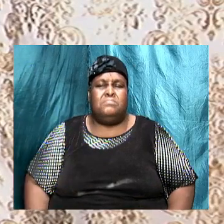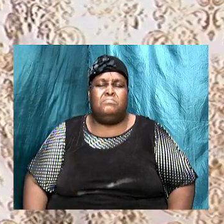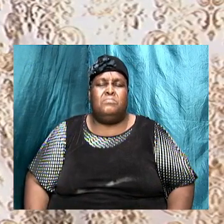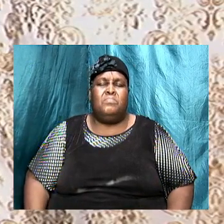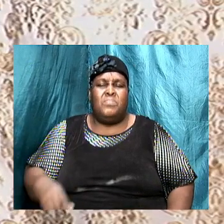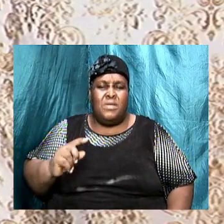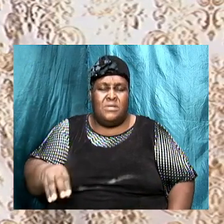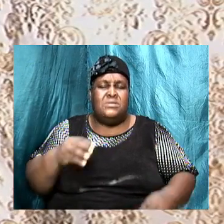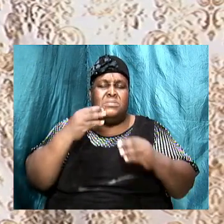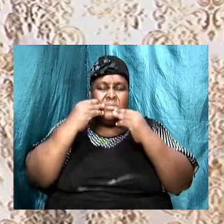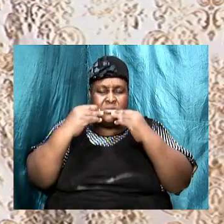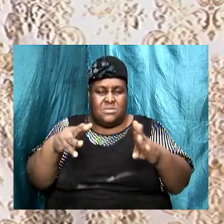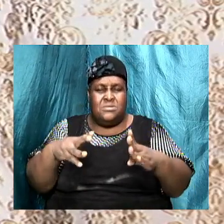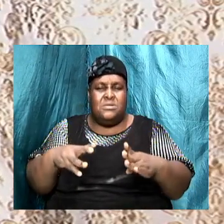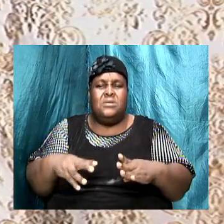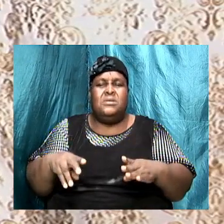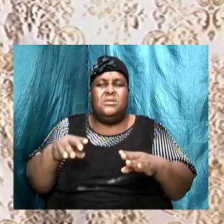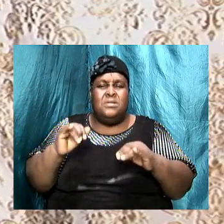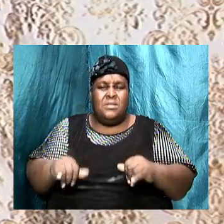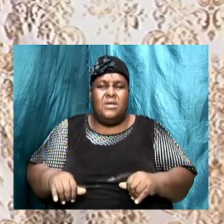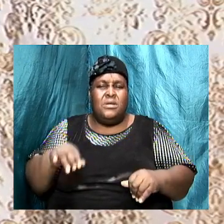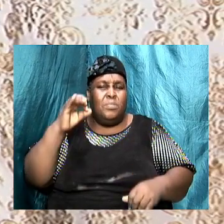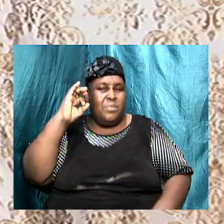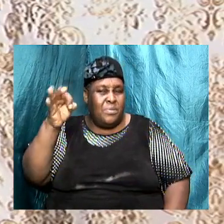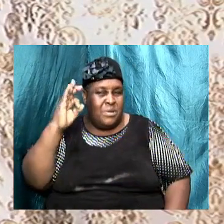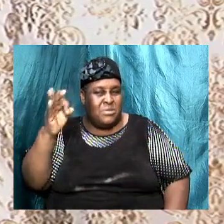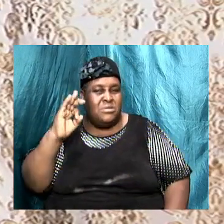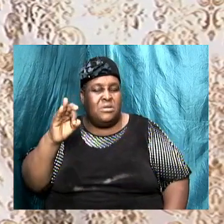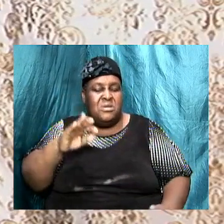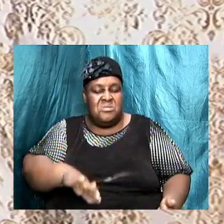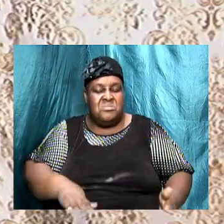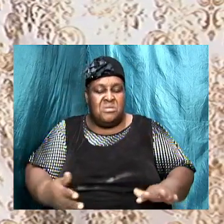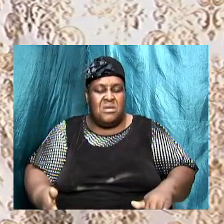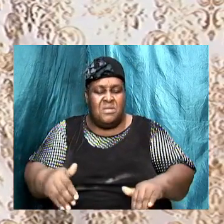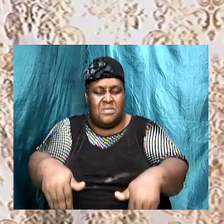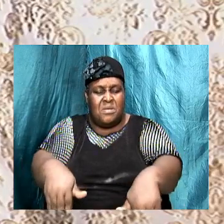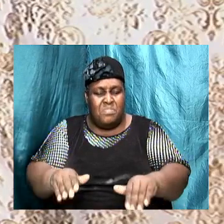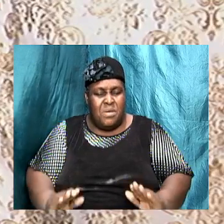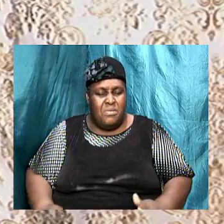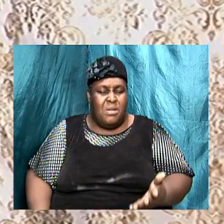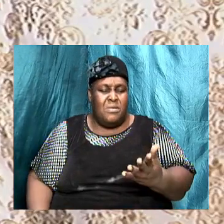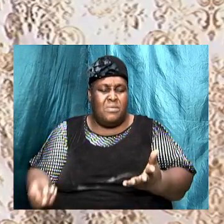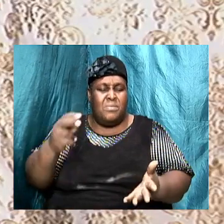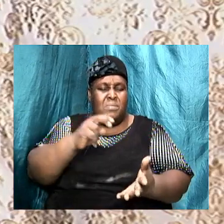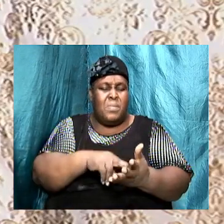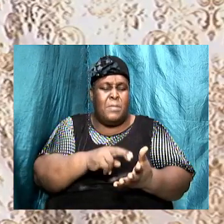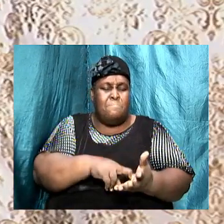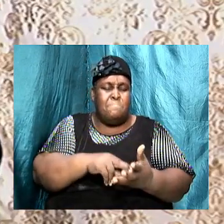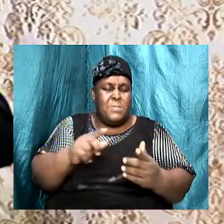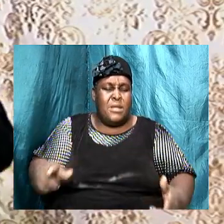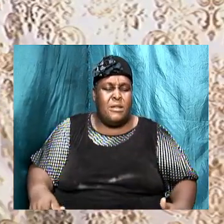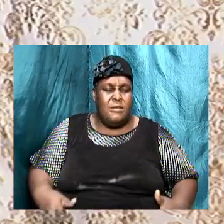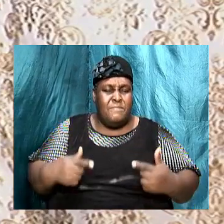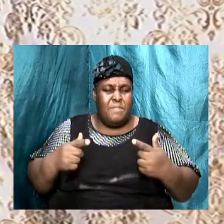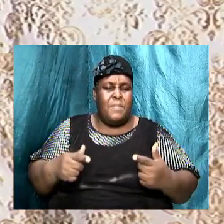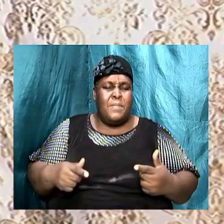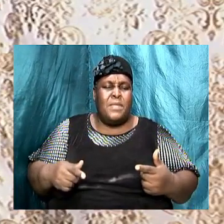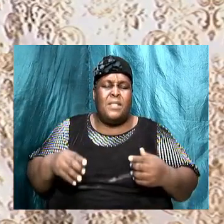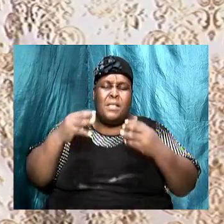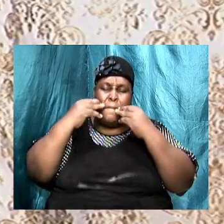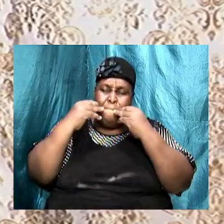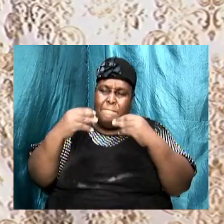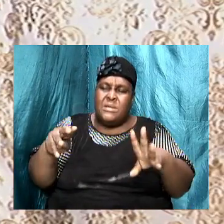This message that is presented about his death, burial, resurrection, and ascension is the message